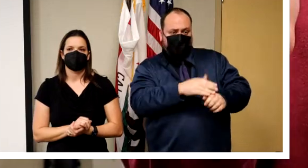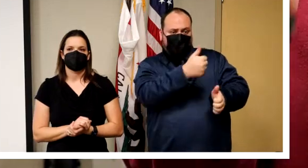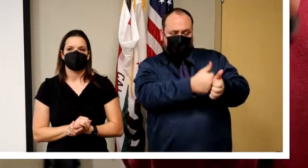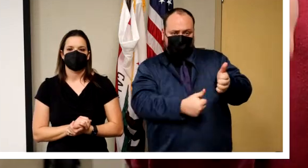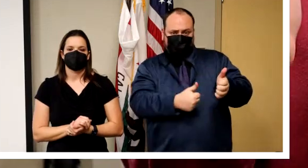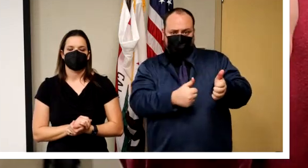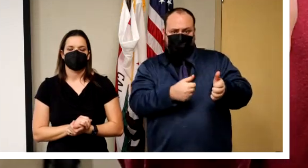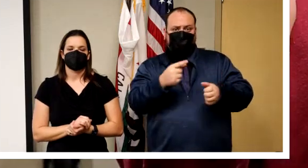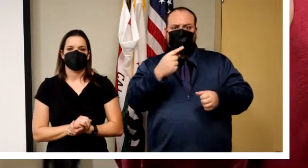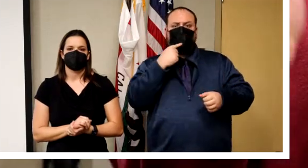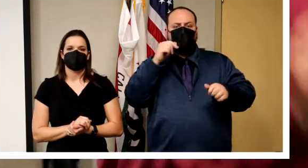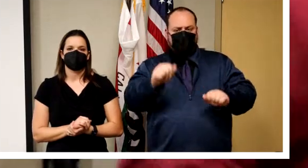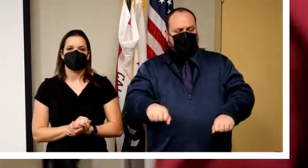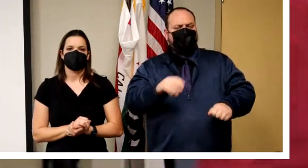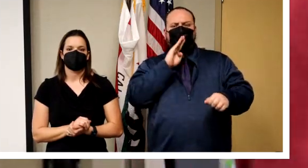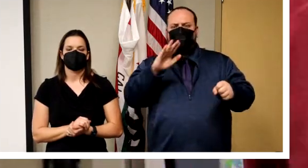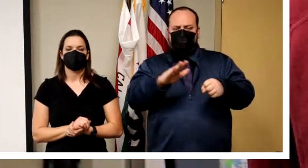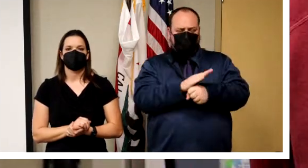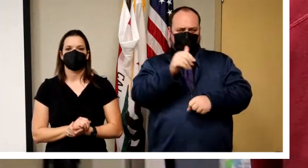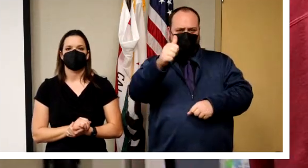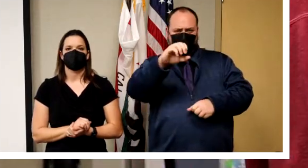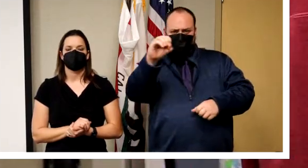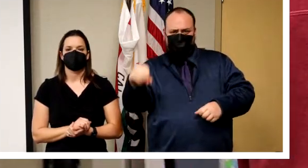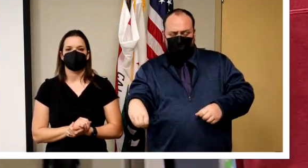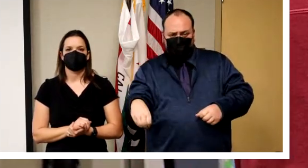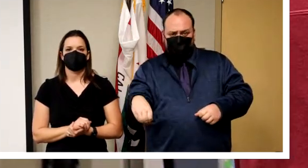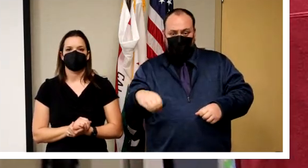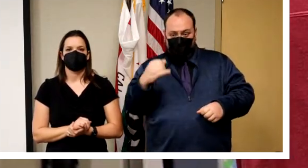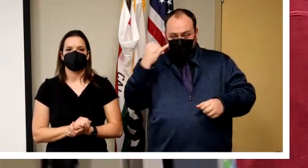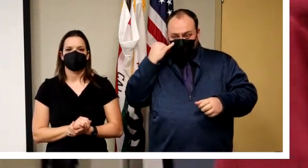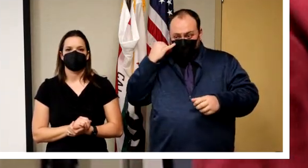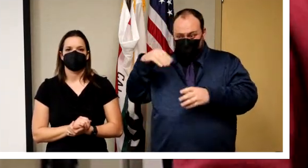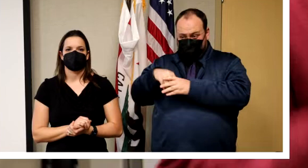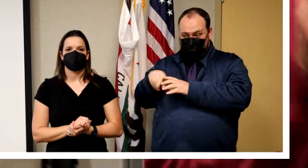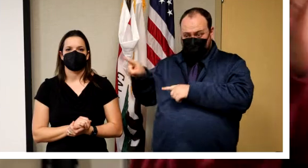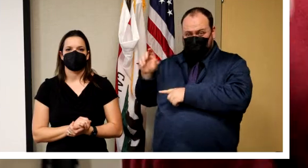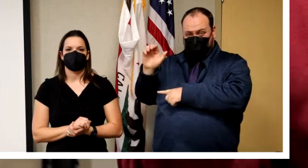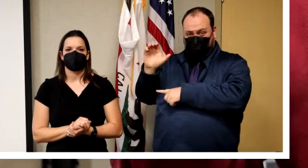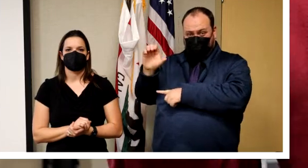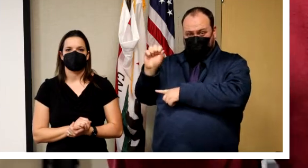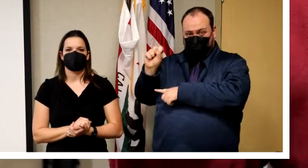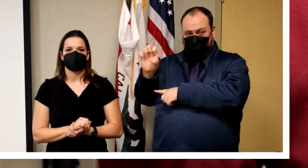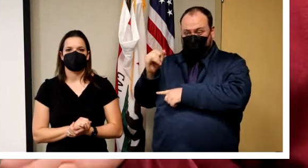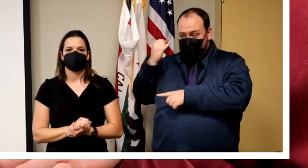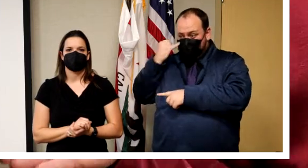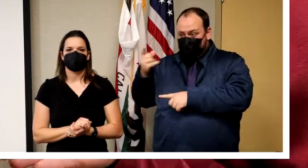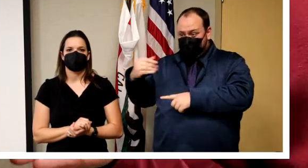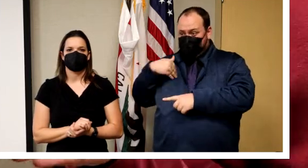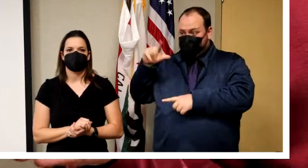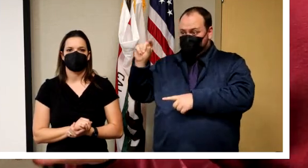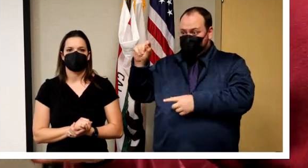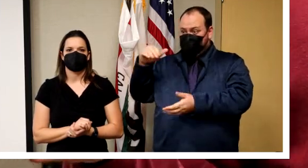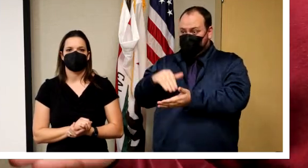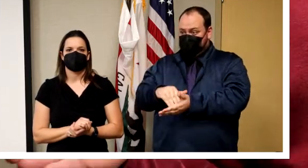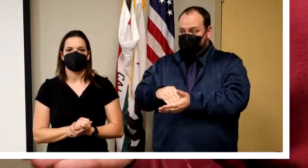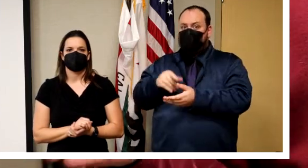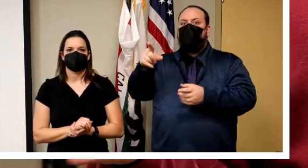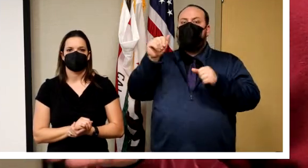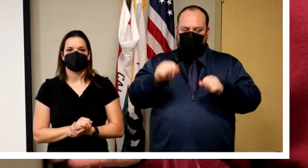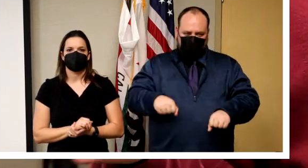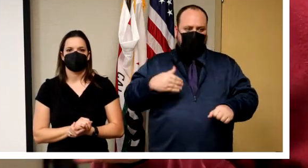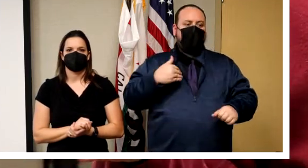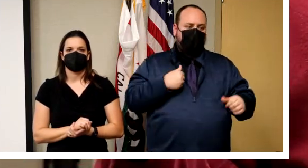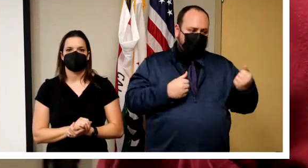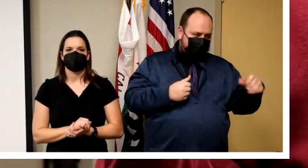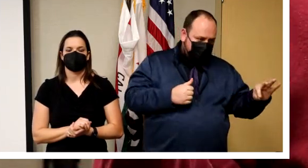total variation of 10%, right? And in this case, if it was 20,000, that means a district can have as few as 19,000 people or